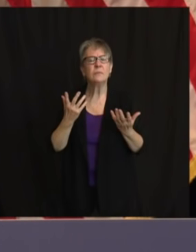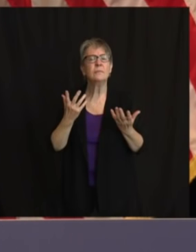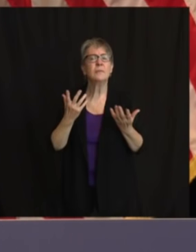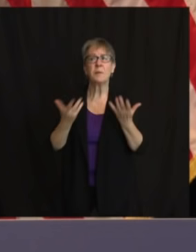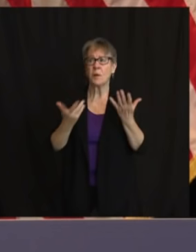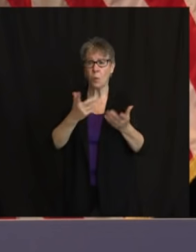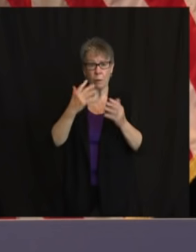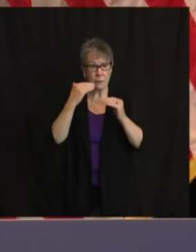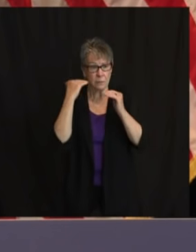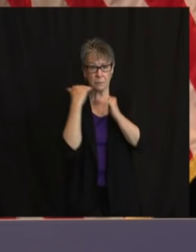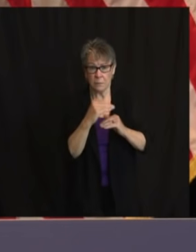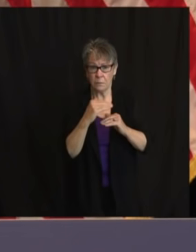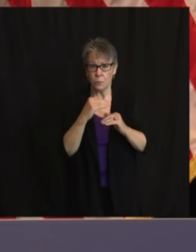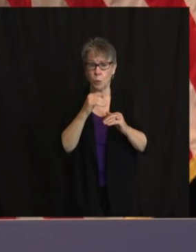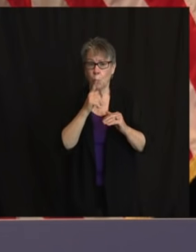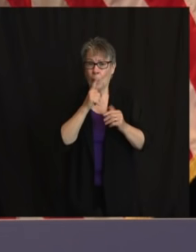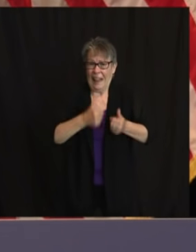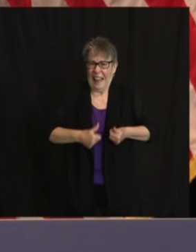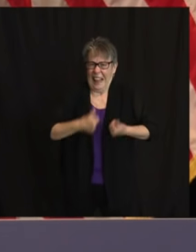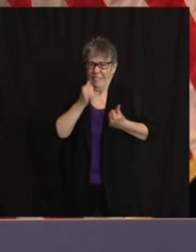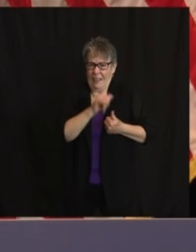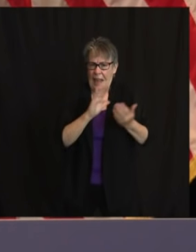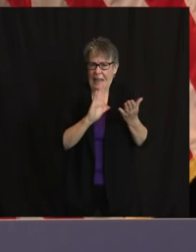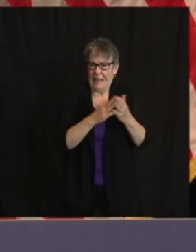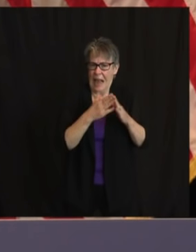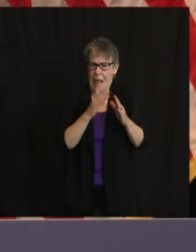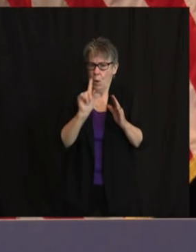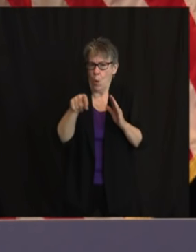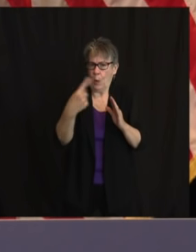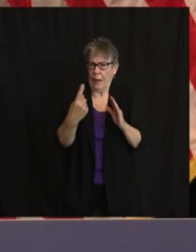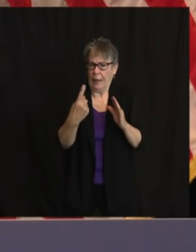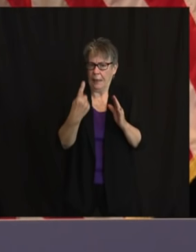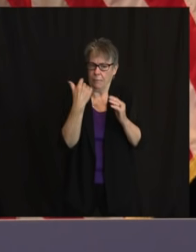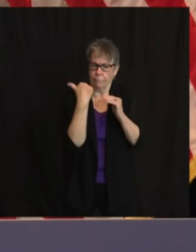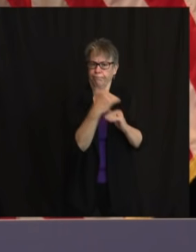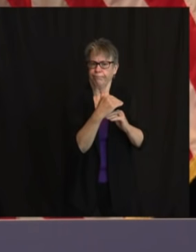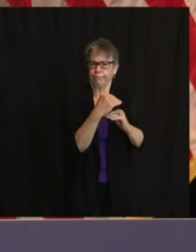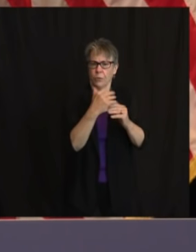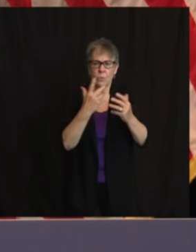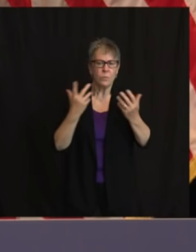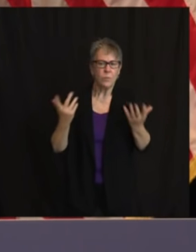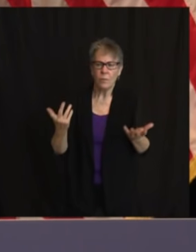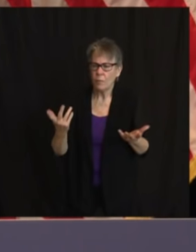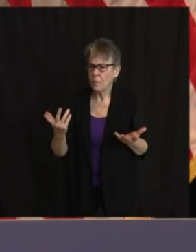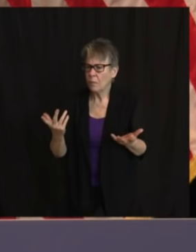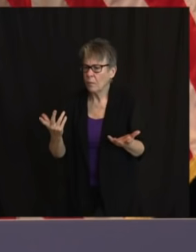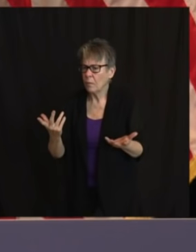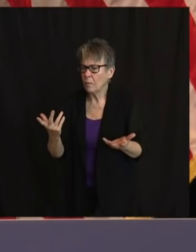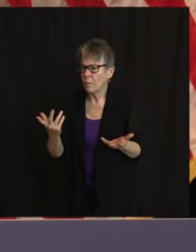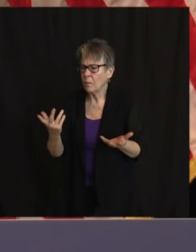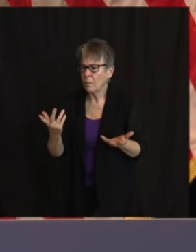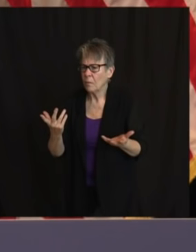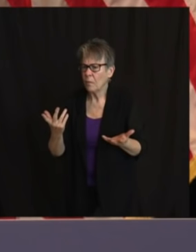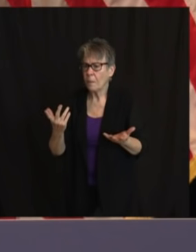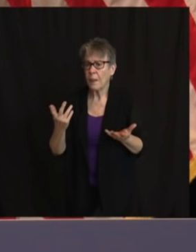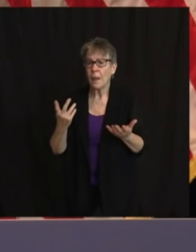it safe to assume that casinos will also be closed at least through June 30th, or have you made a decision about casinos at this